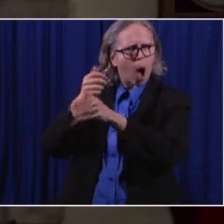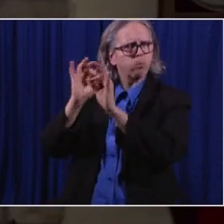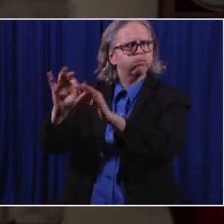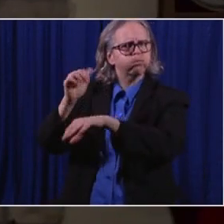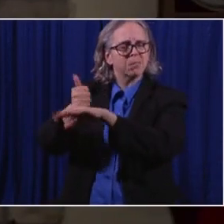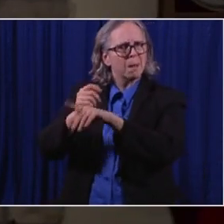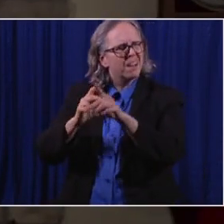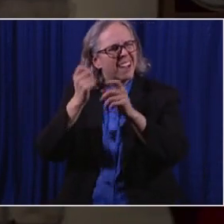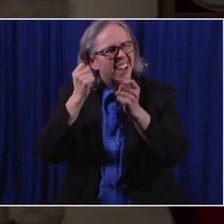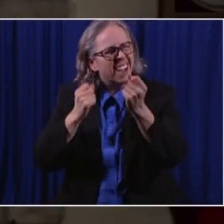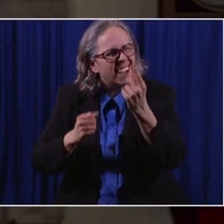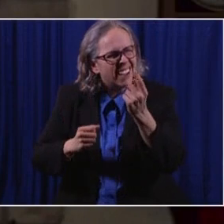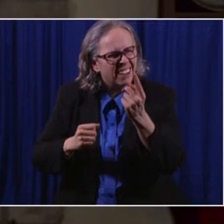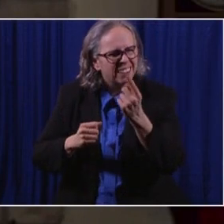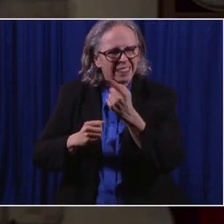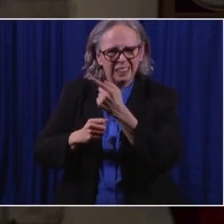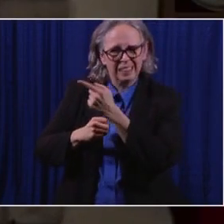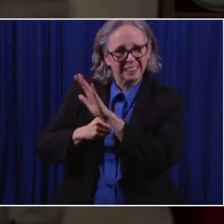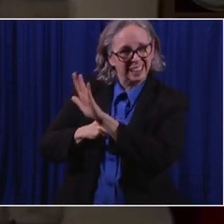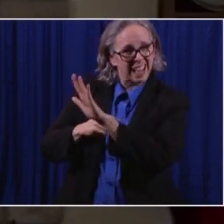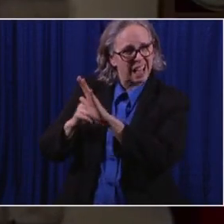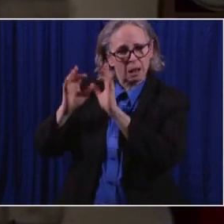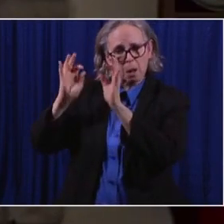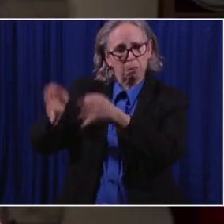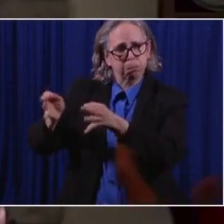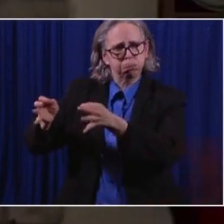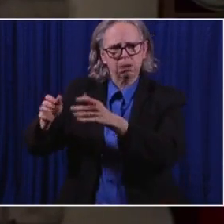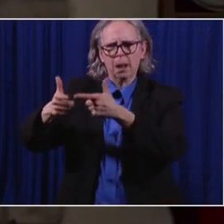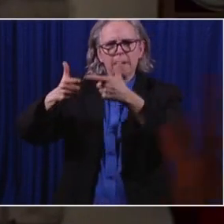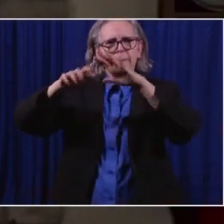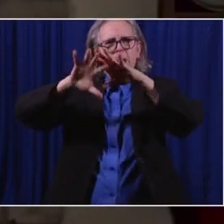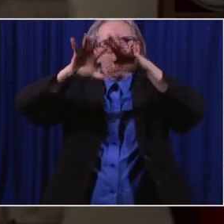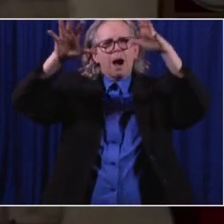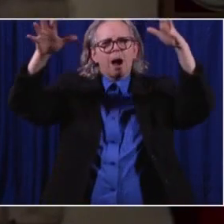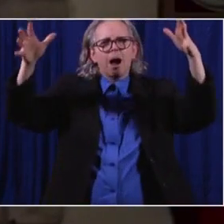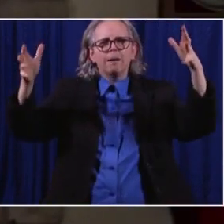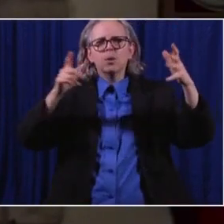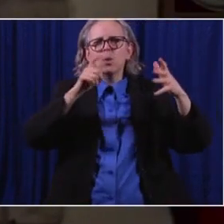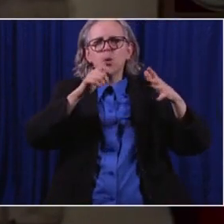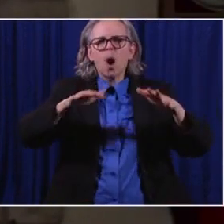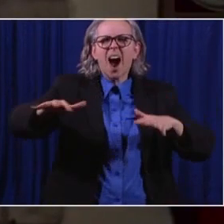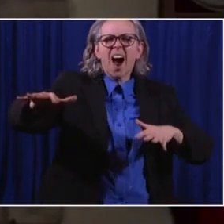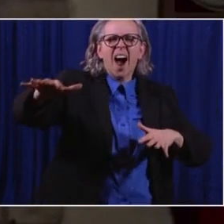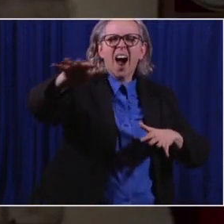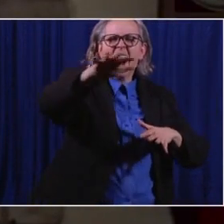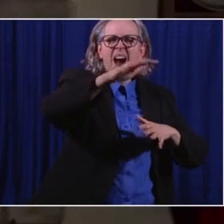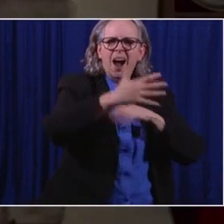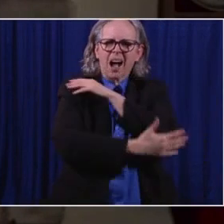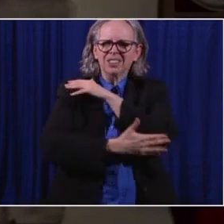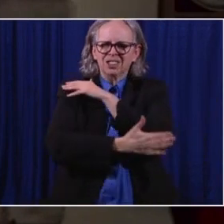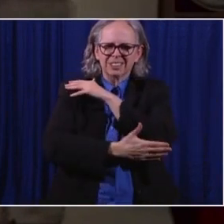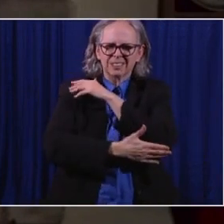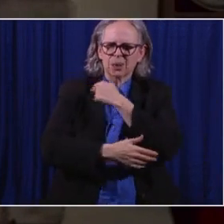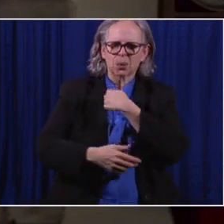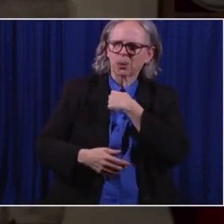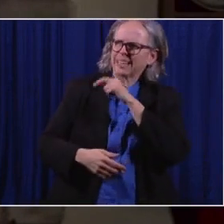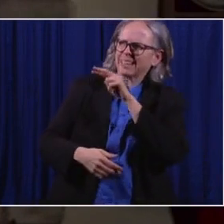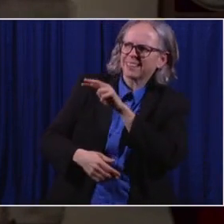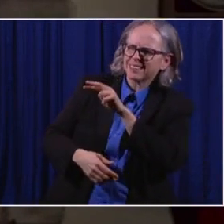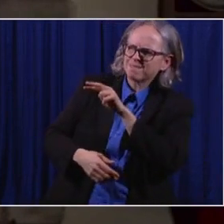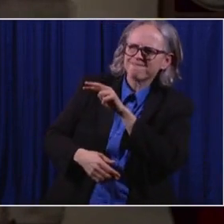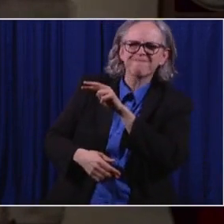a large number of people. I mean, if you look at that, I mean, we can tell you. If I had my